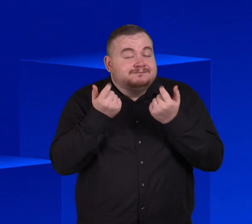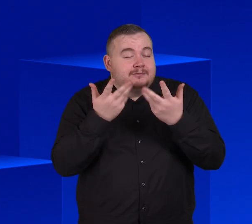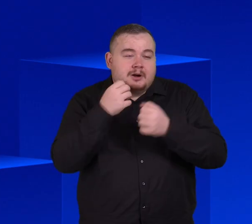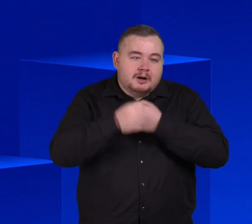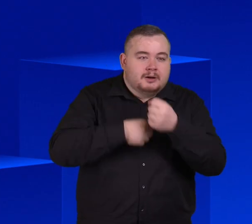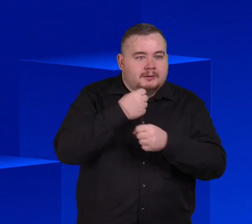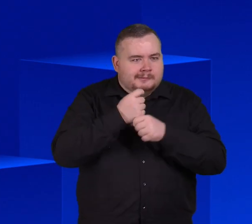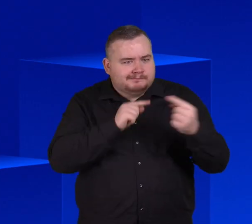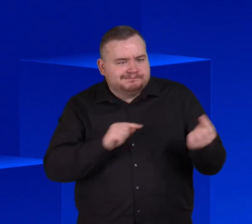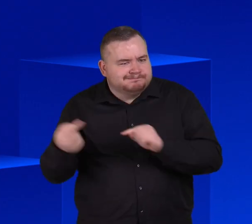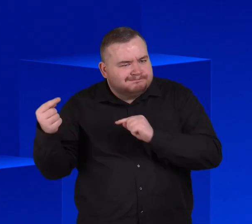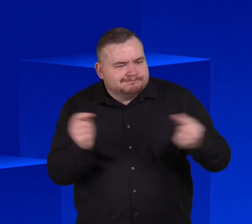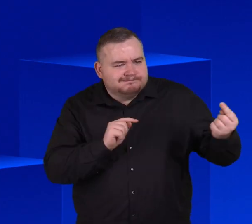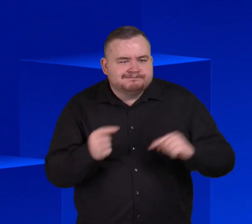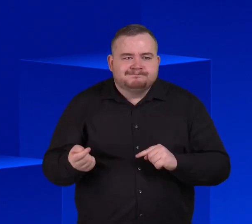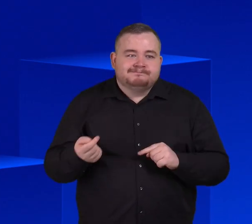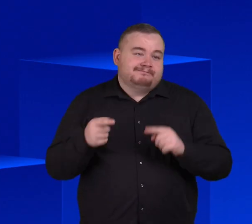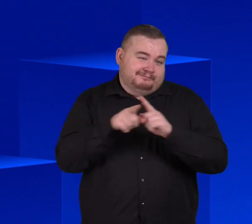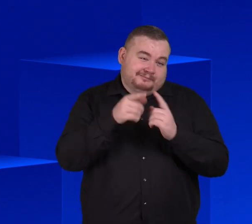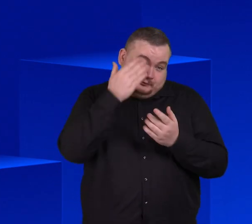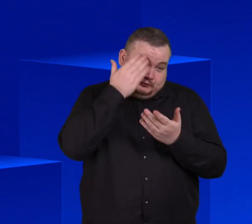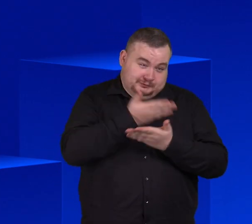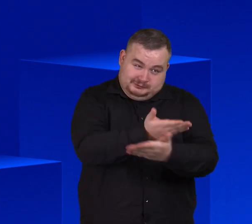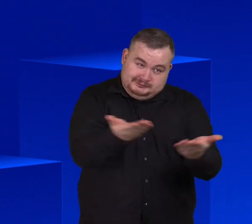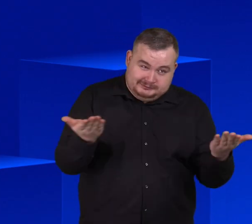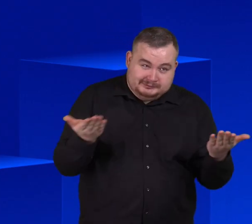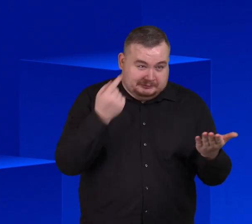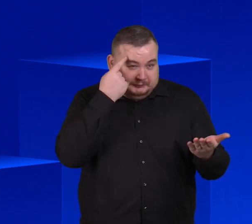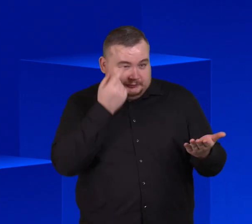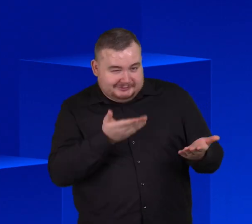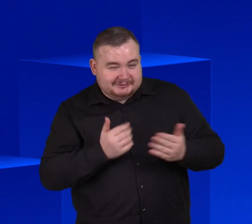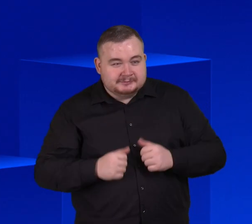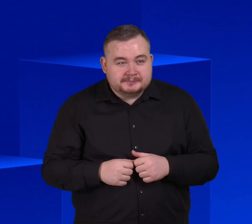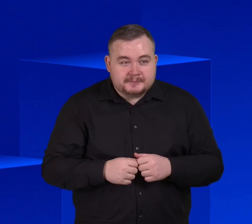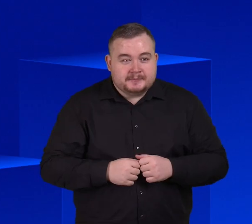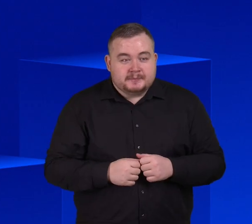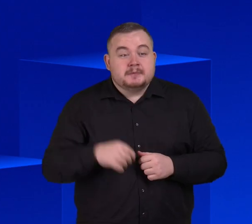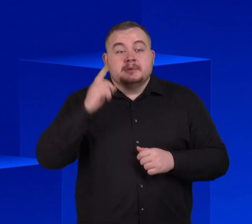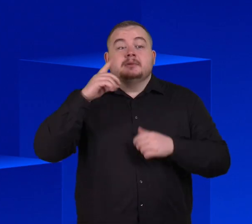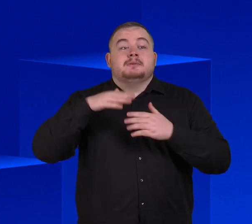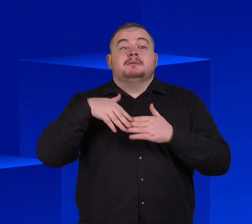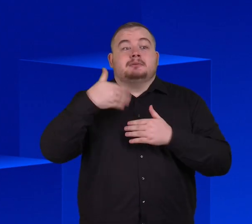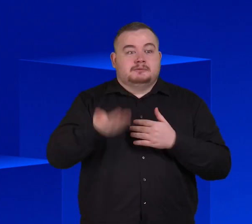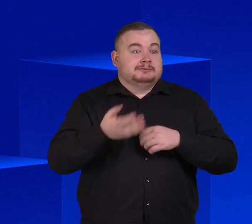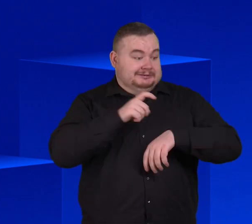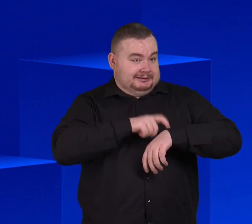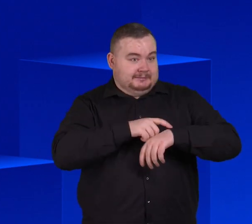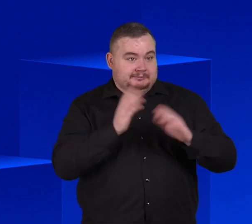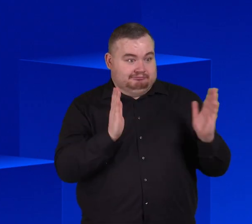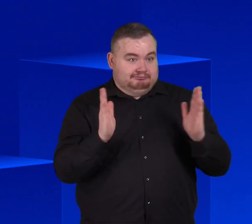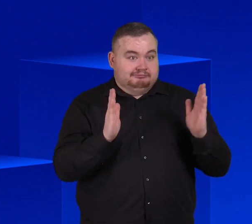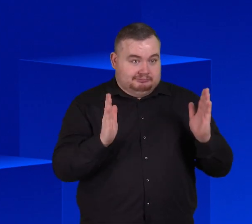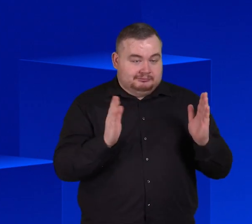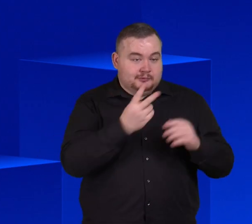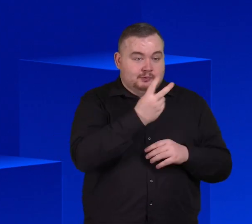after this multi-annual program, this multi-annual perspective in European Union, many challenges